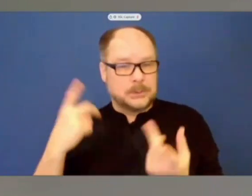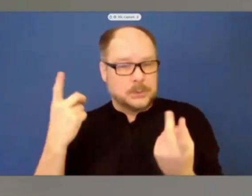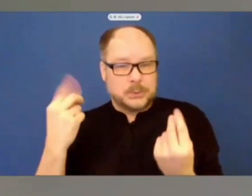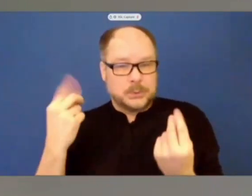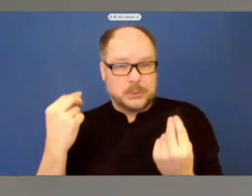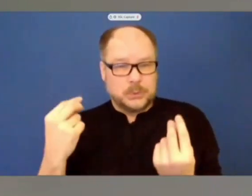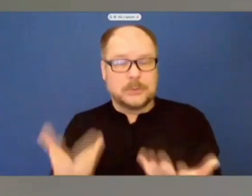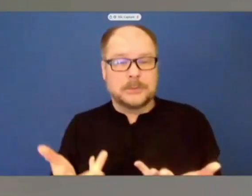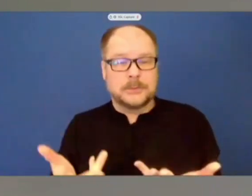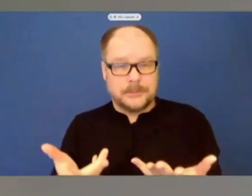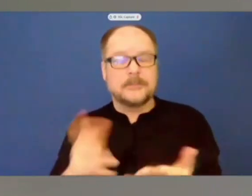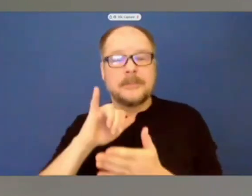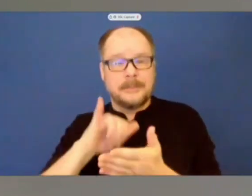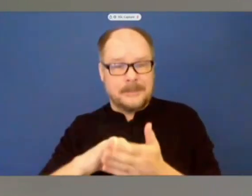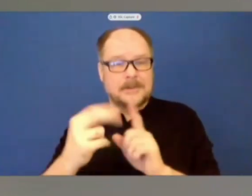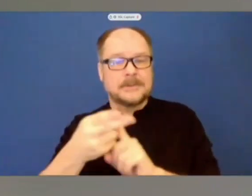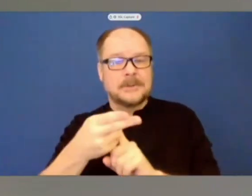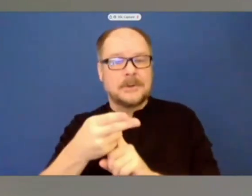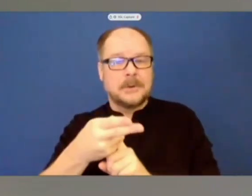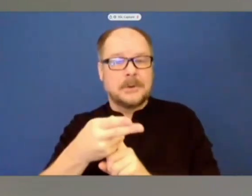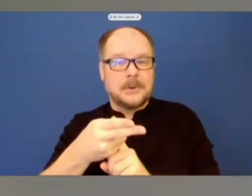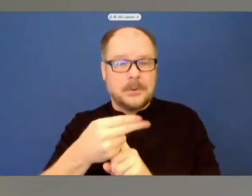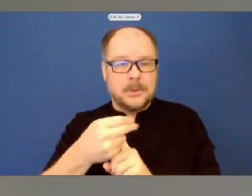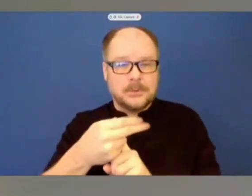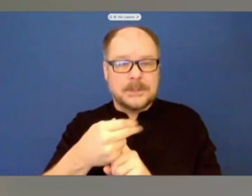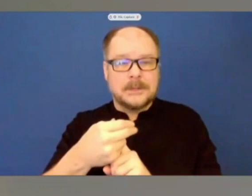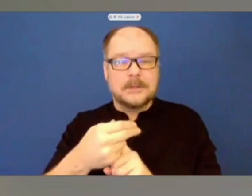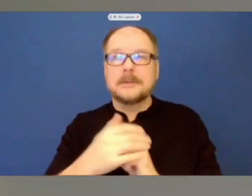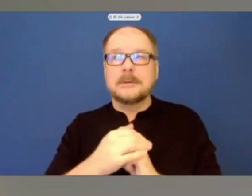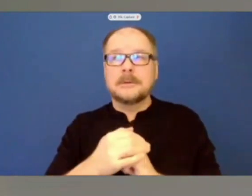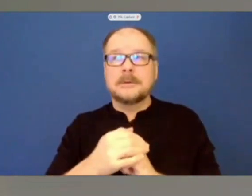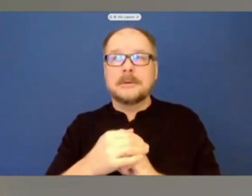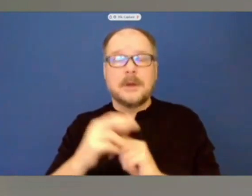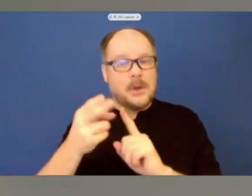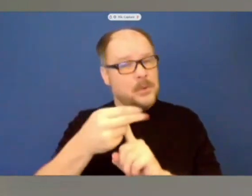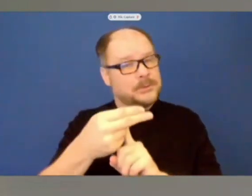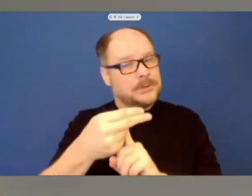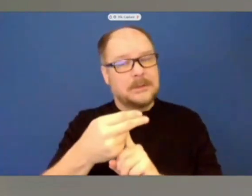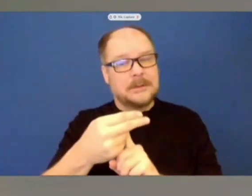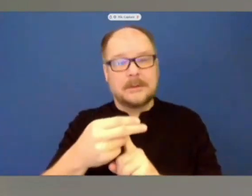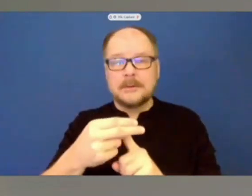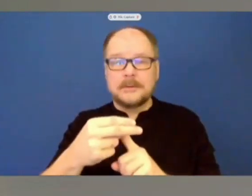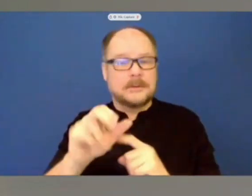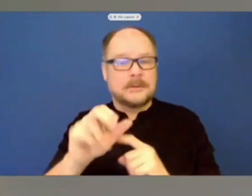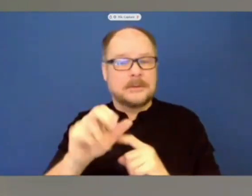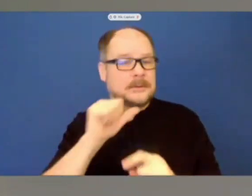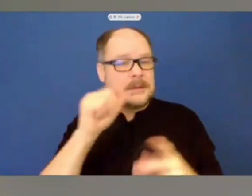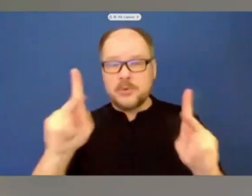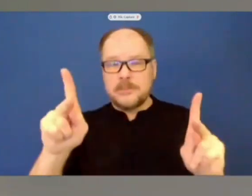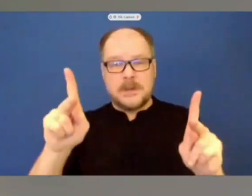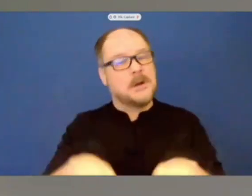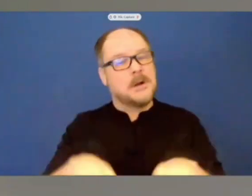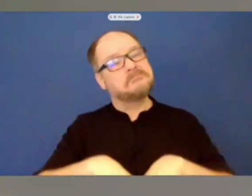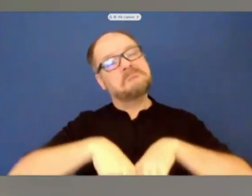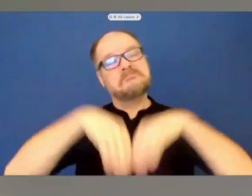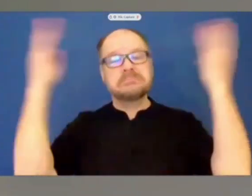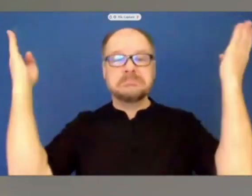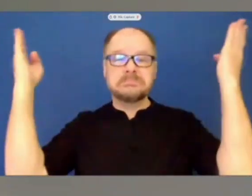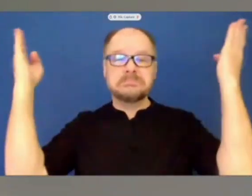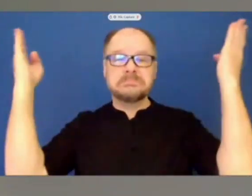A hotel is not open to have these types of events at this point in